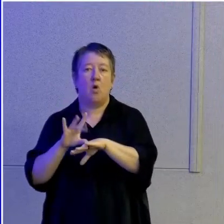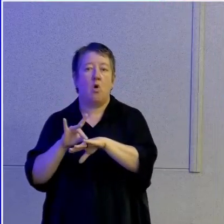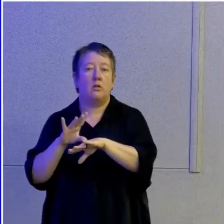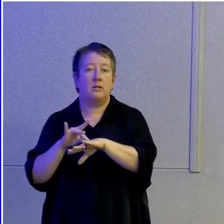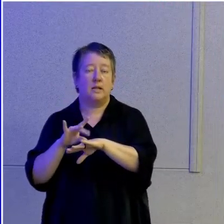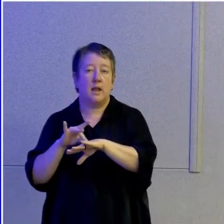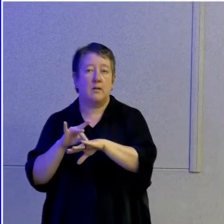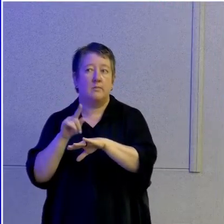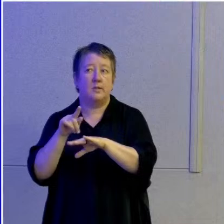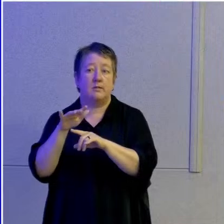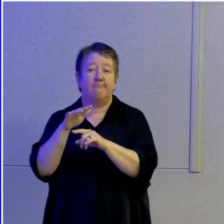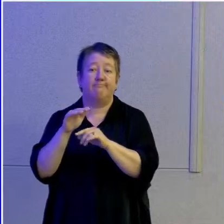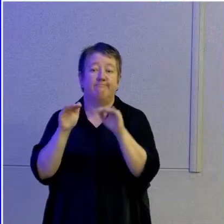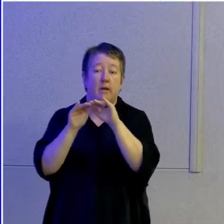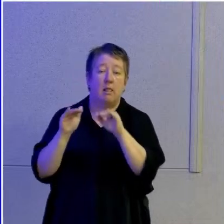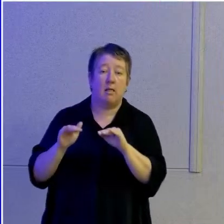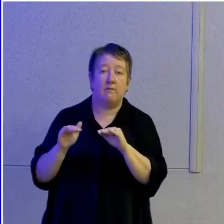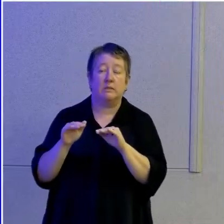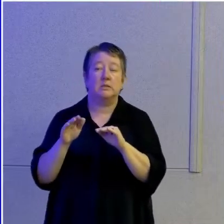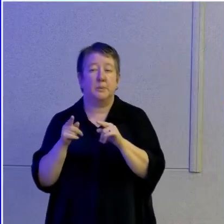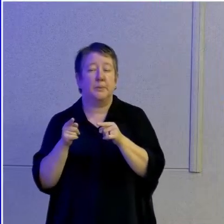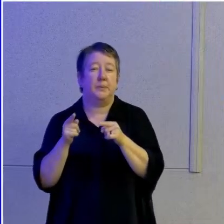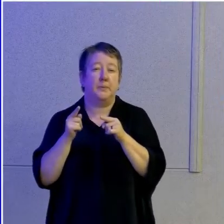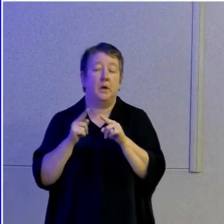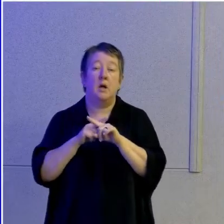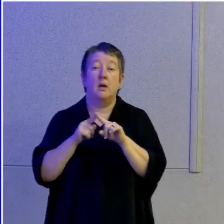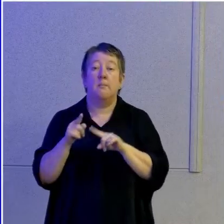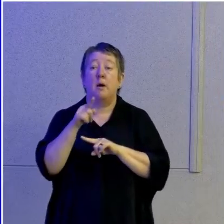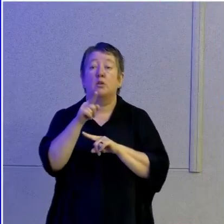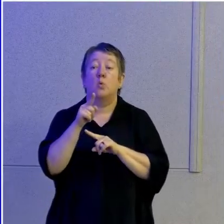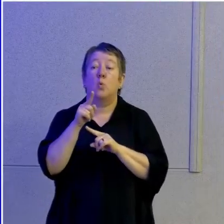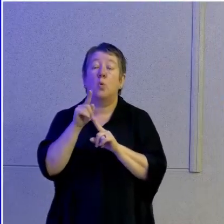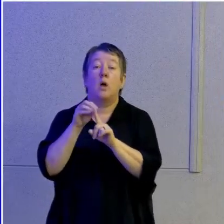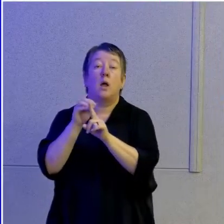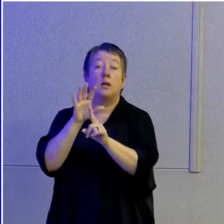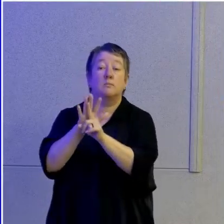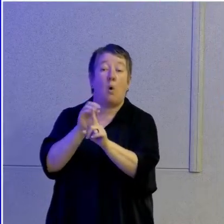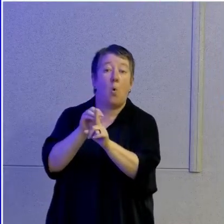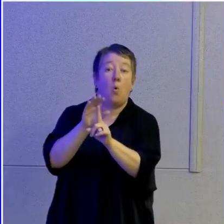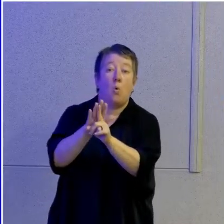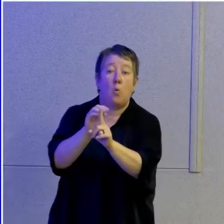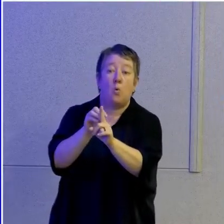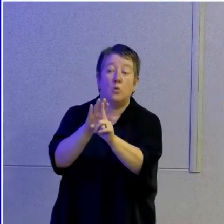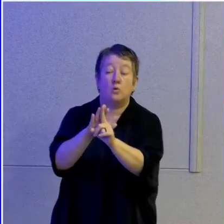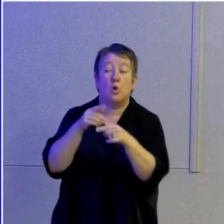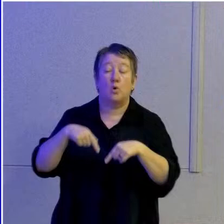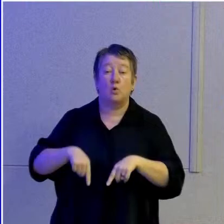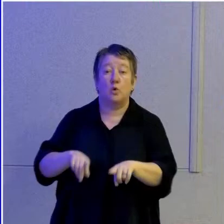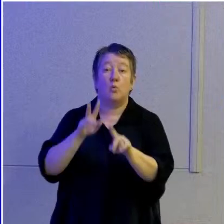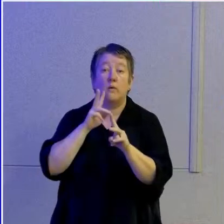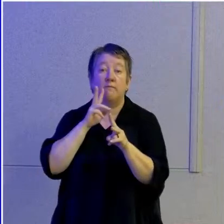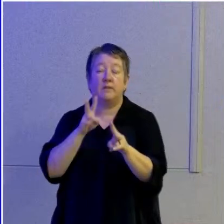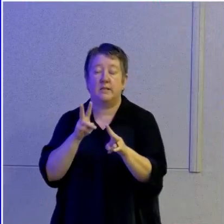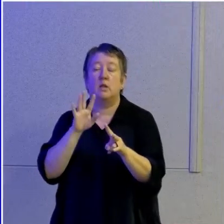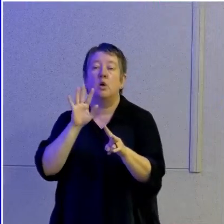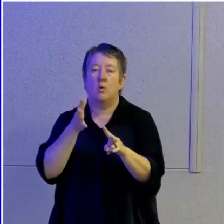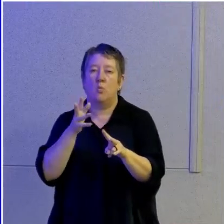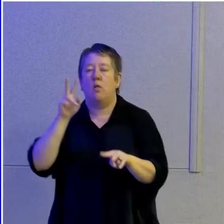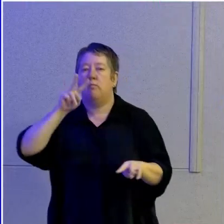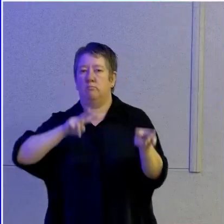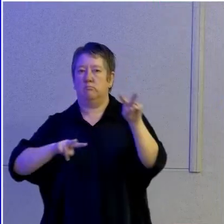negligible. Nevertheless, your occupational exposure will be monitored throughout the visit, and if you